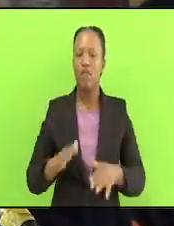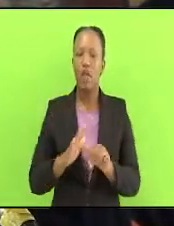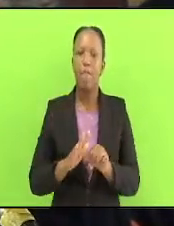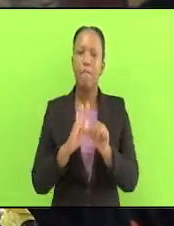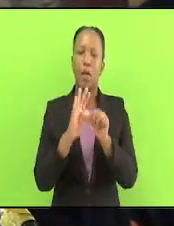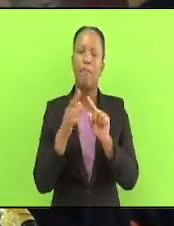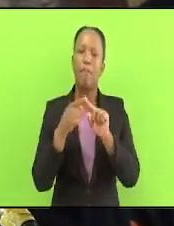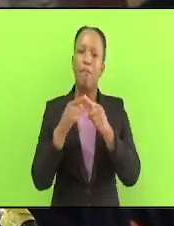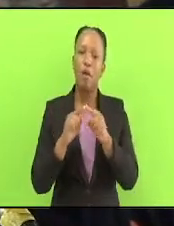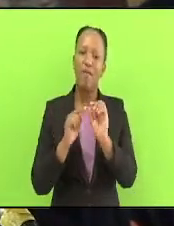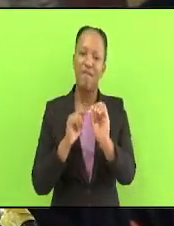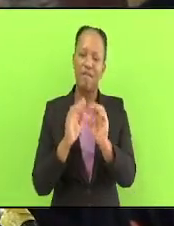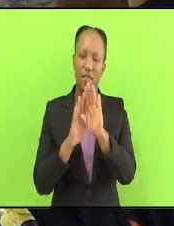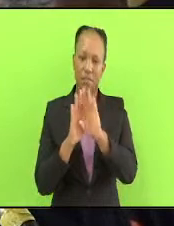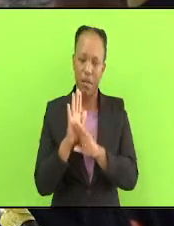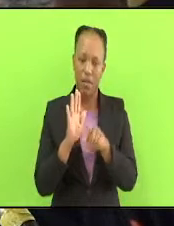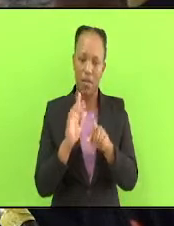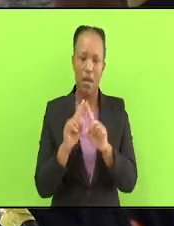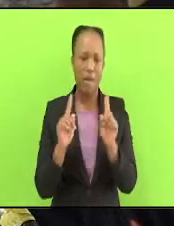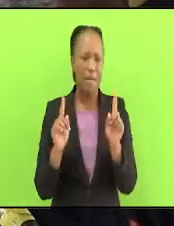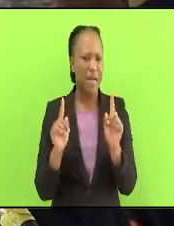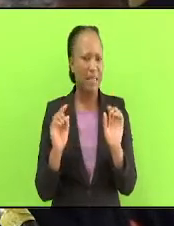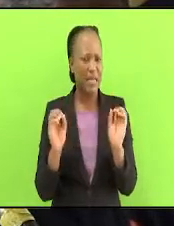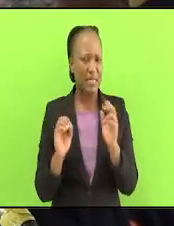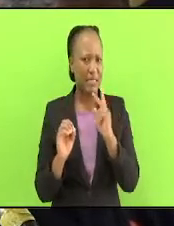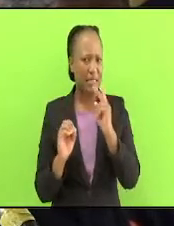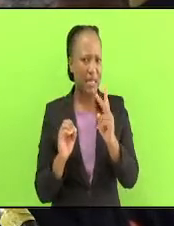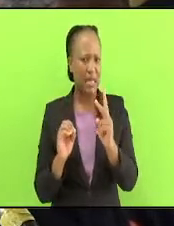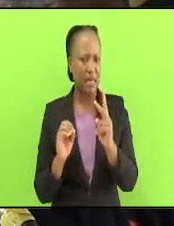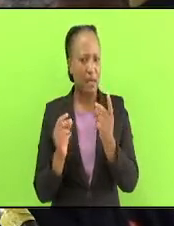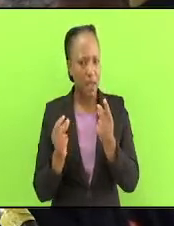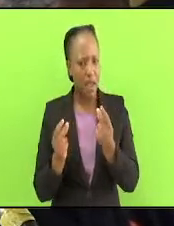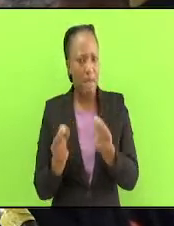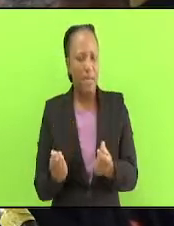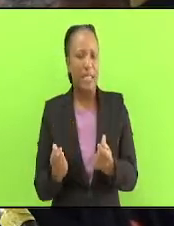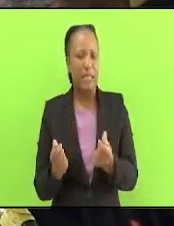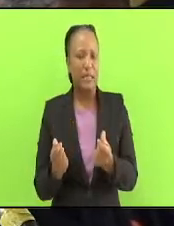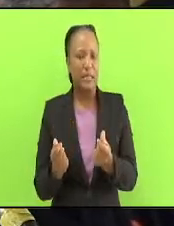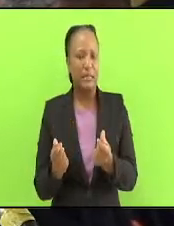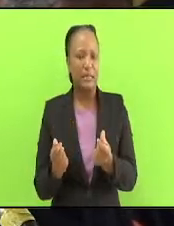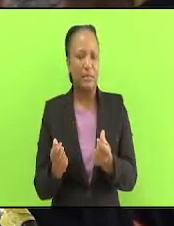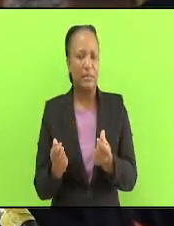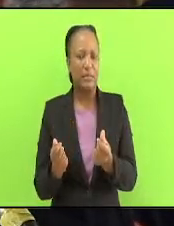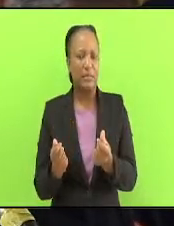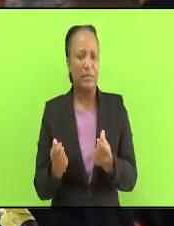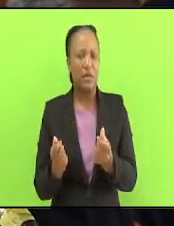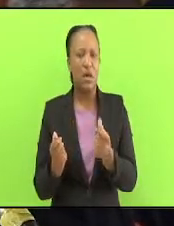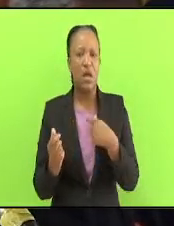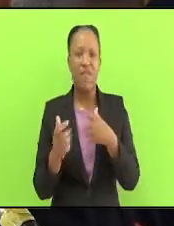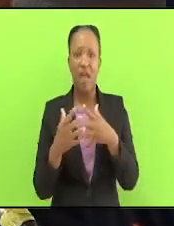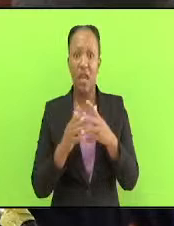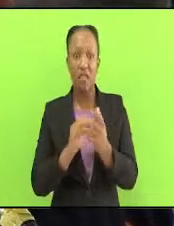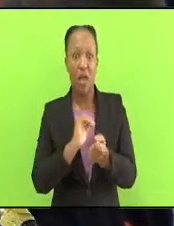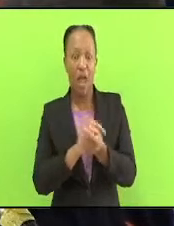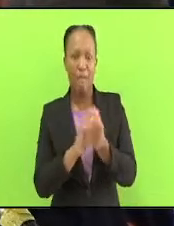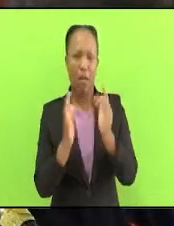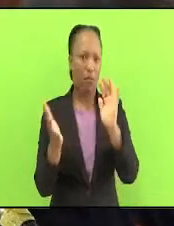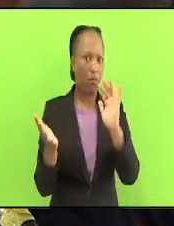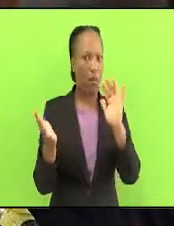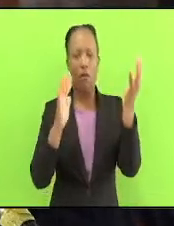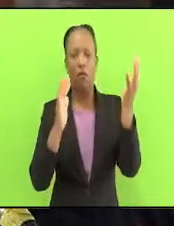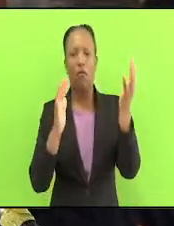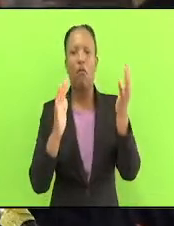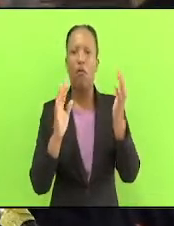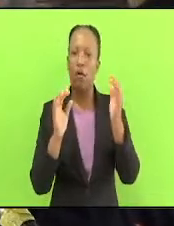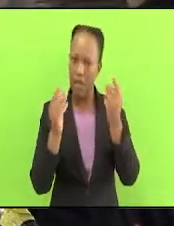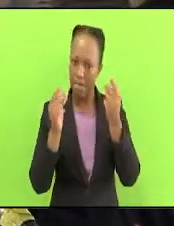I do not see that any provision has been made for immediate activation in terms of disaster if there is a problem. Ke tlisa ntlha